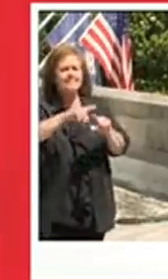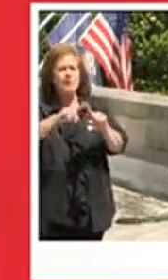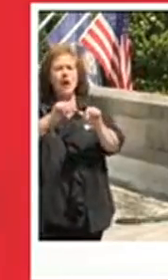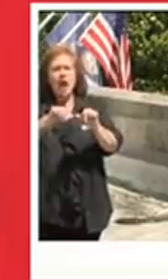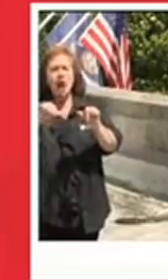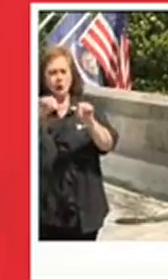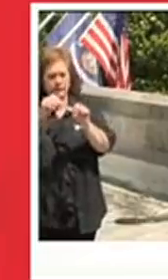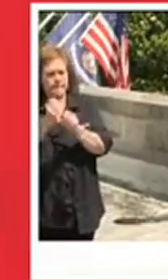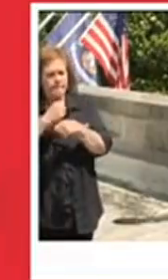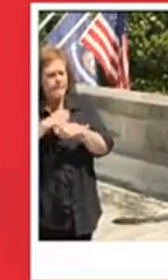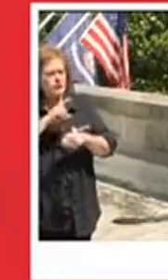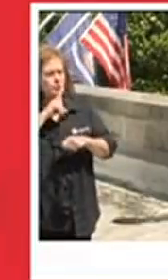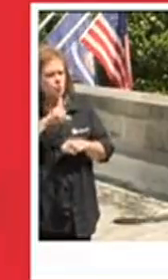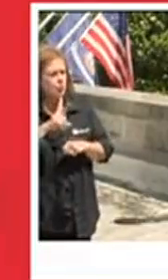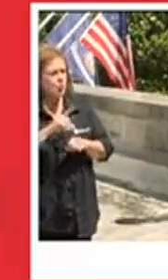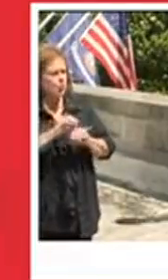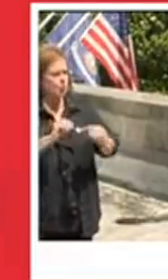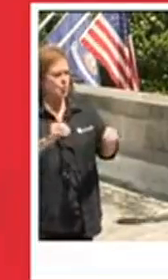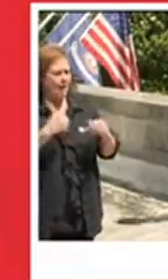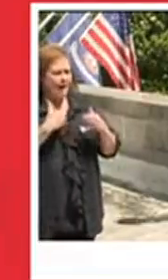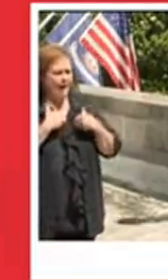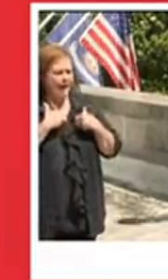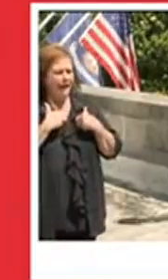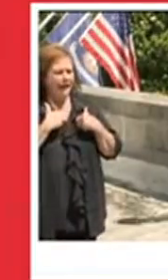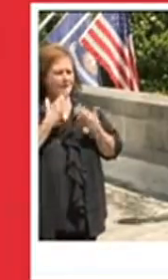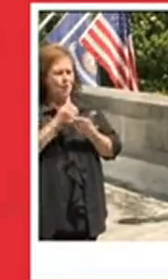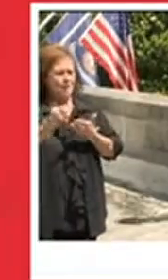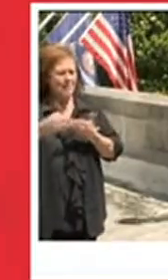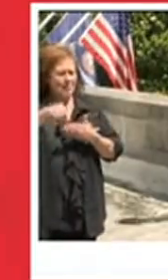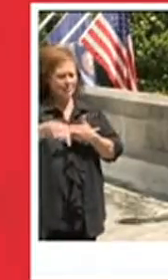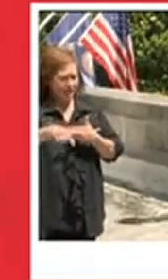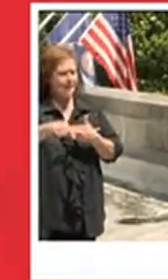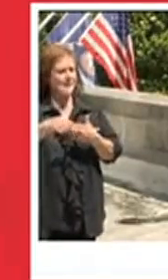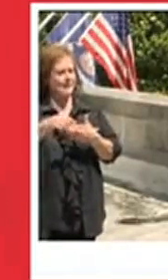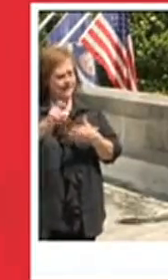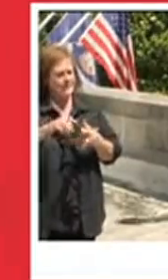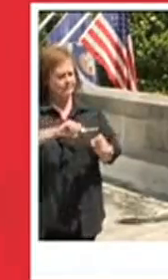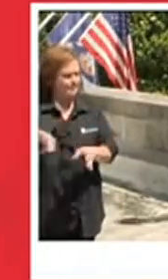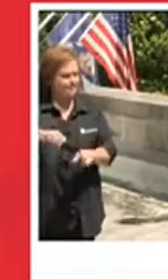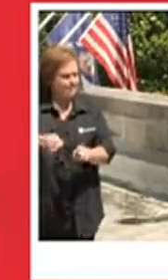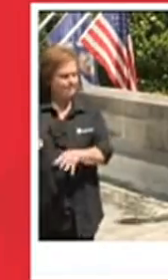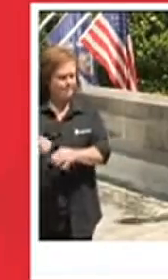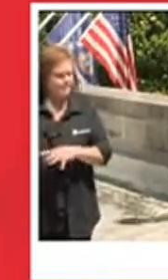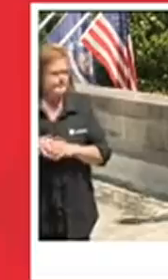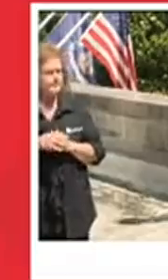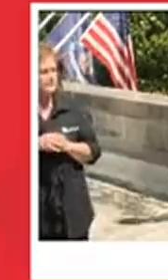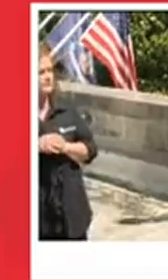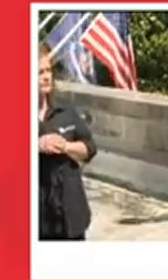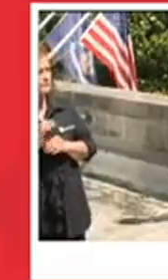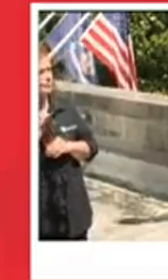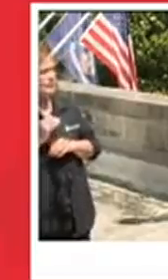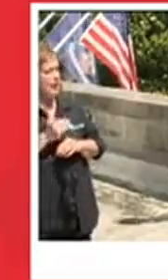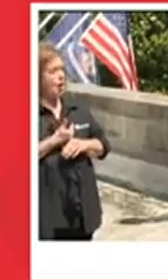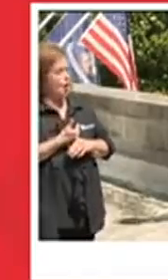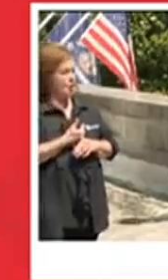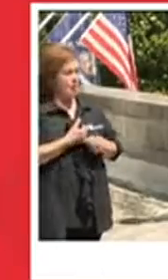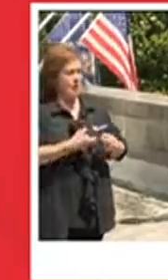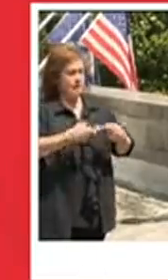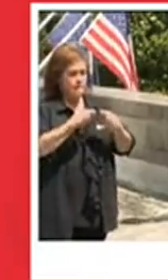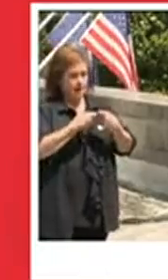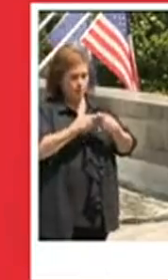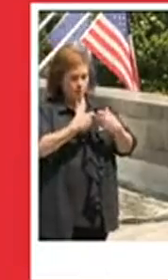large pieces of debris that we needed to pick up. We have tested our power equipment, including our